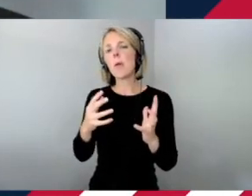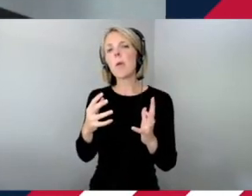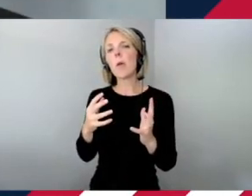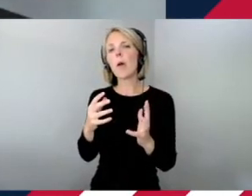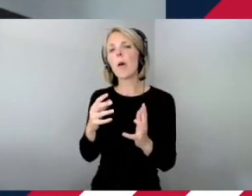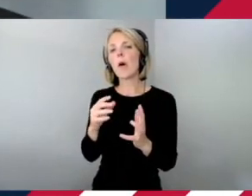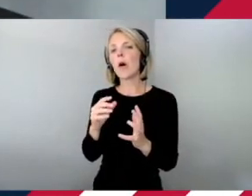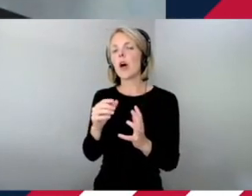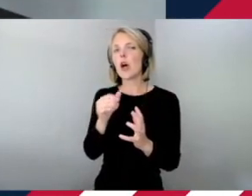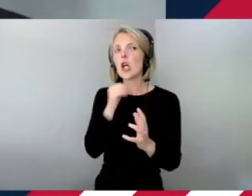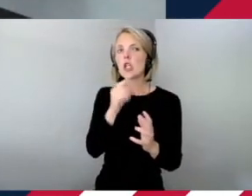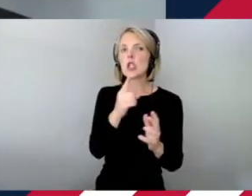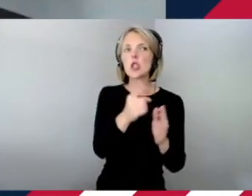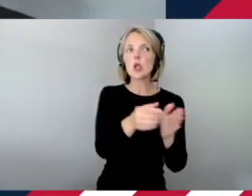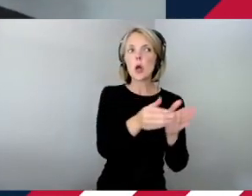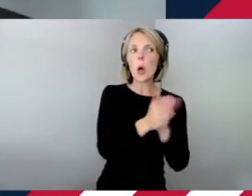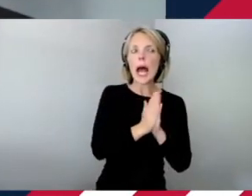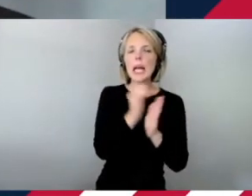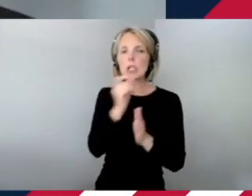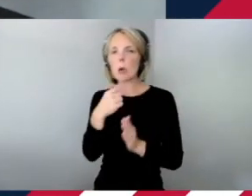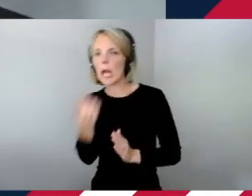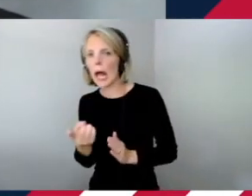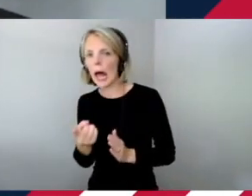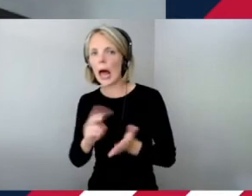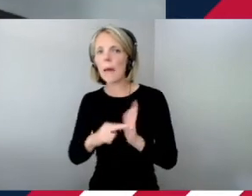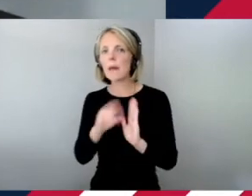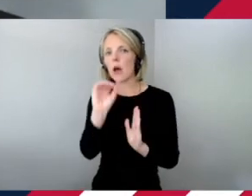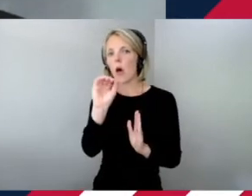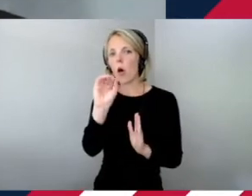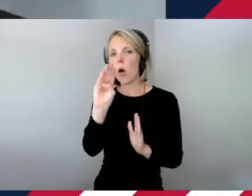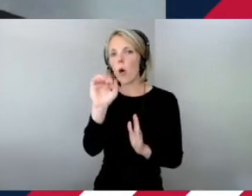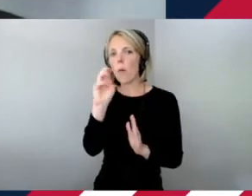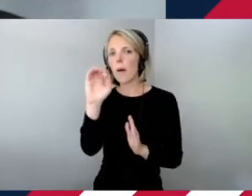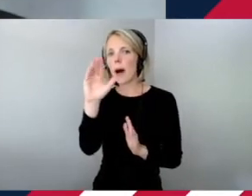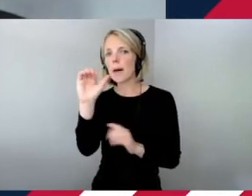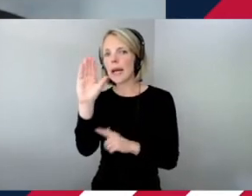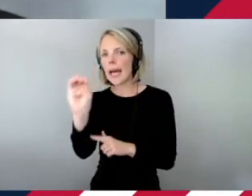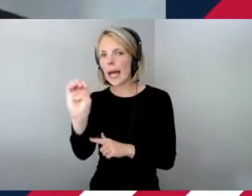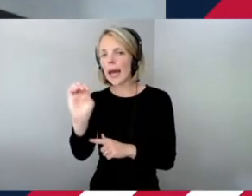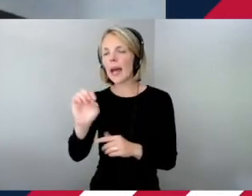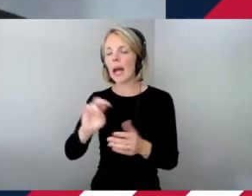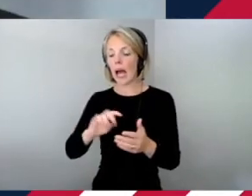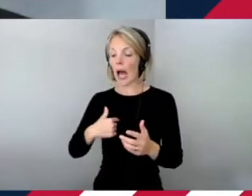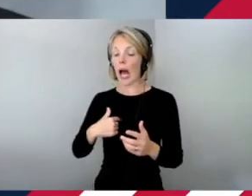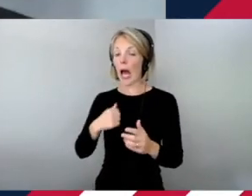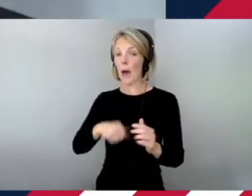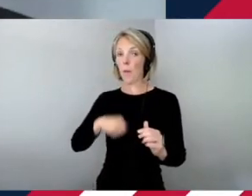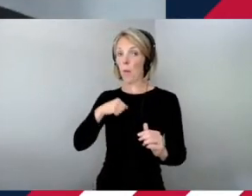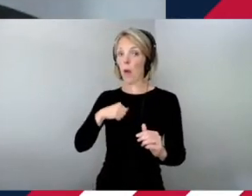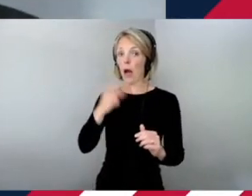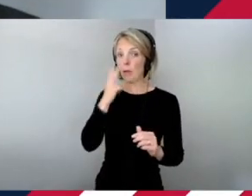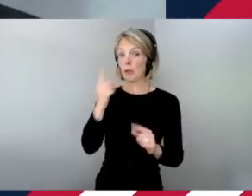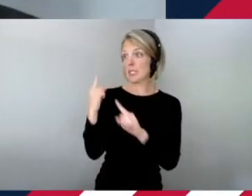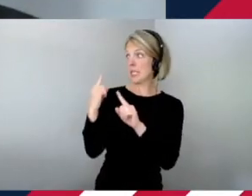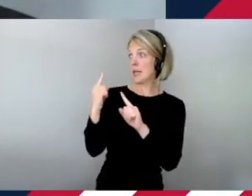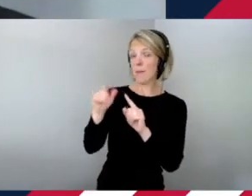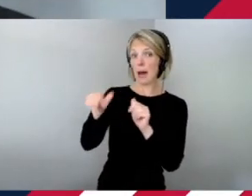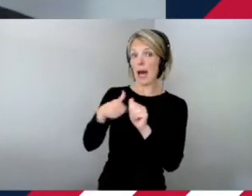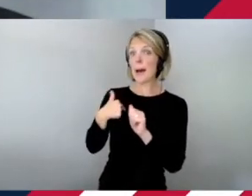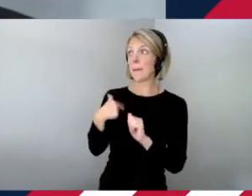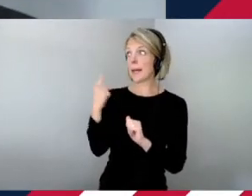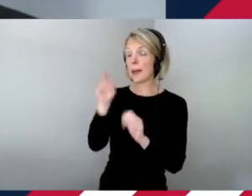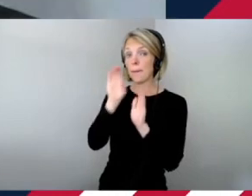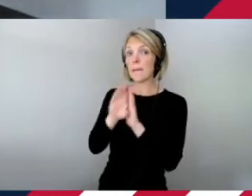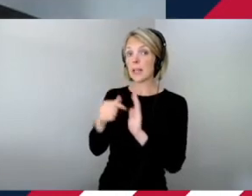Don't Tell. It was Obamacare, and it was something of which I'm very proud. What you see over my shoulder is a picture of